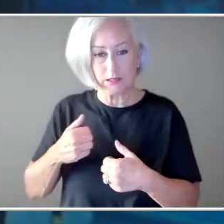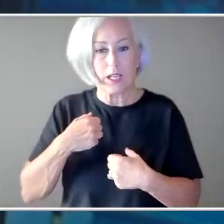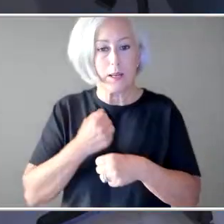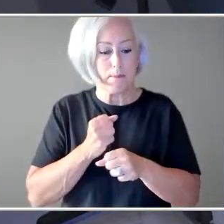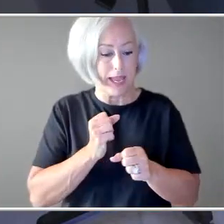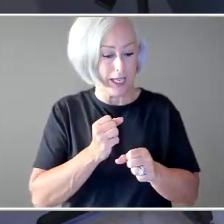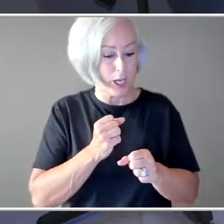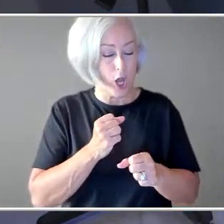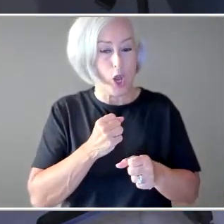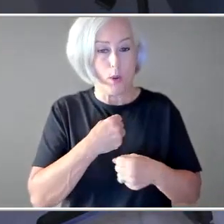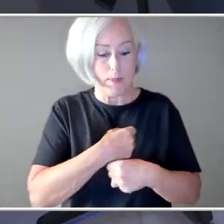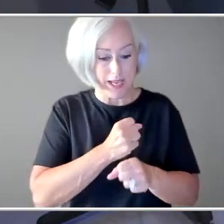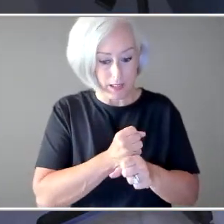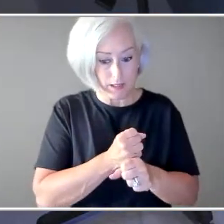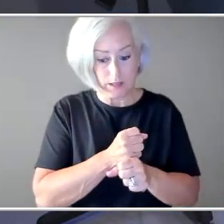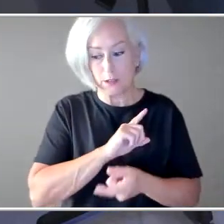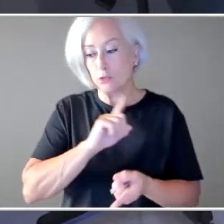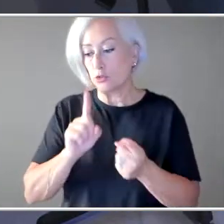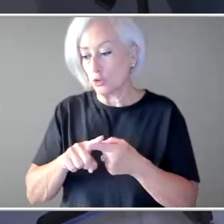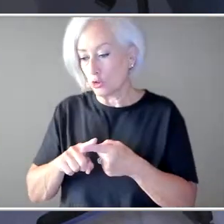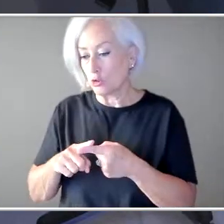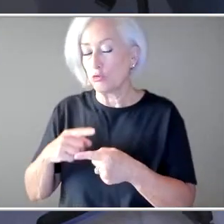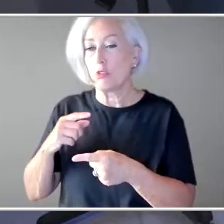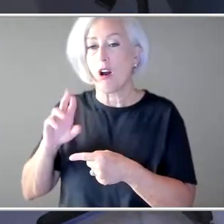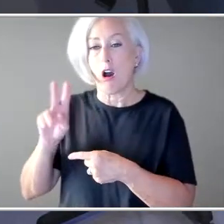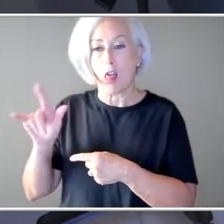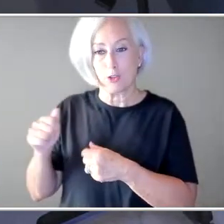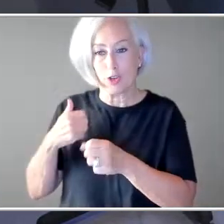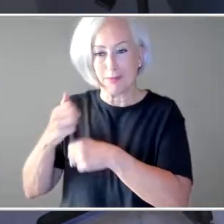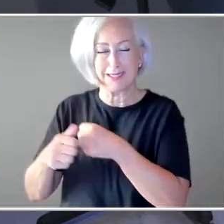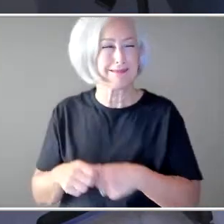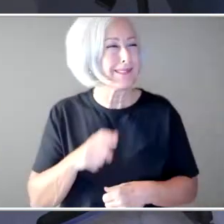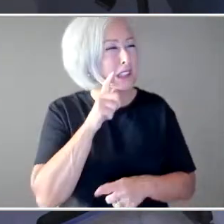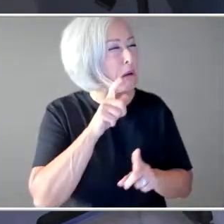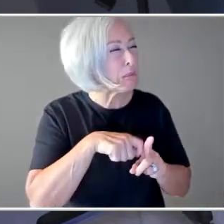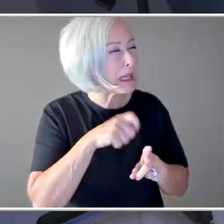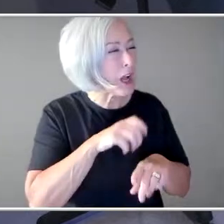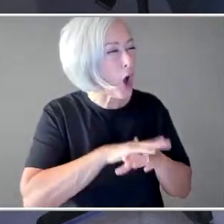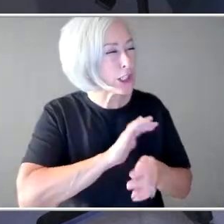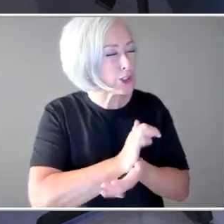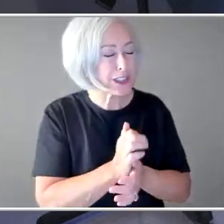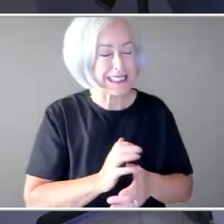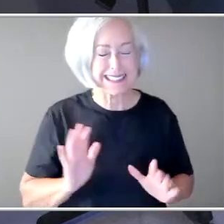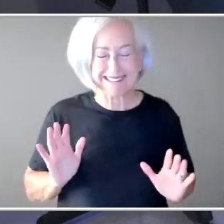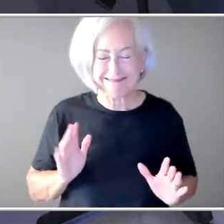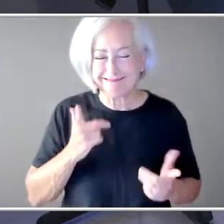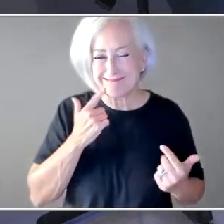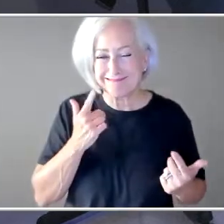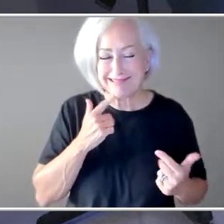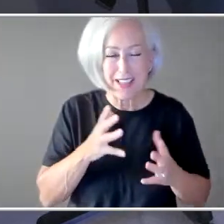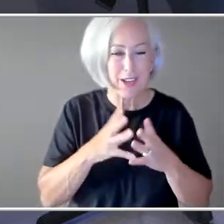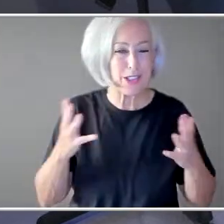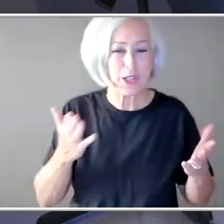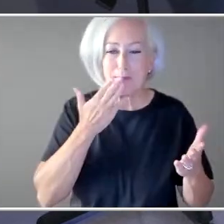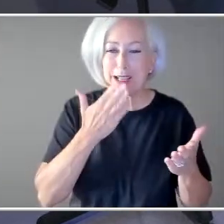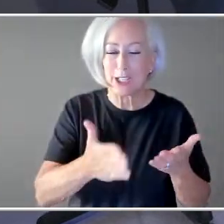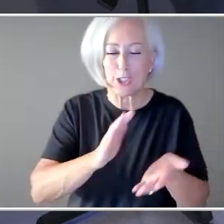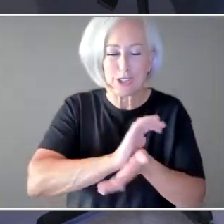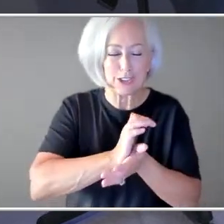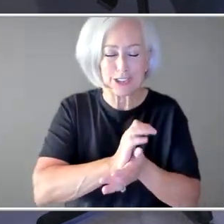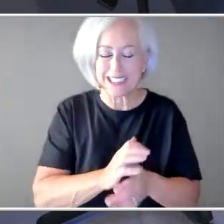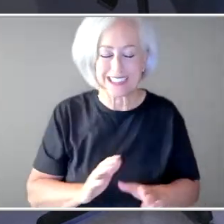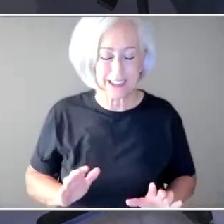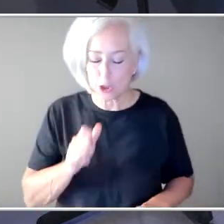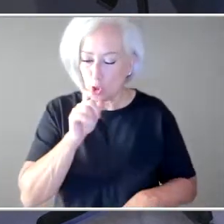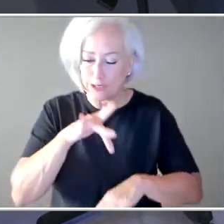Please don't pick on cheese. That's like my favorite nighttime snack. There's so many good cheeses out there. You can go after donuts. Do not touch the cheese. Okay.